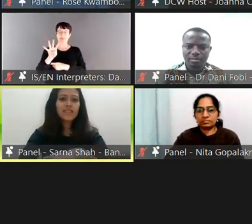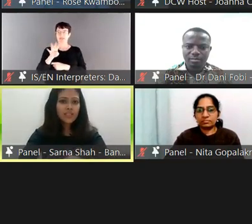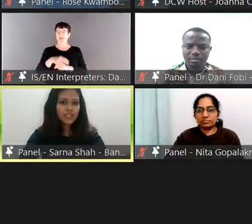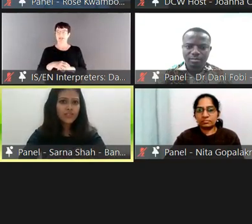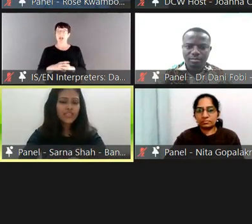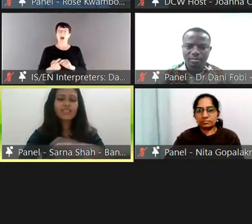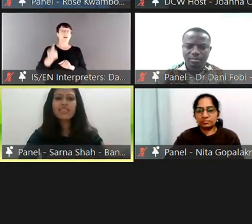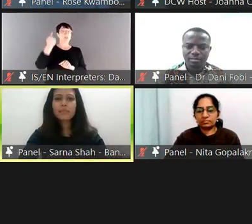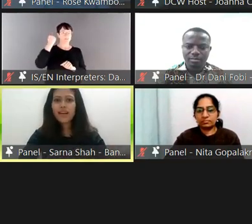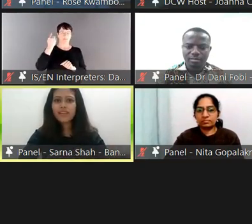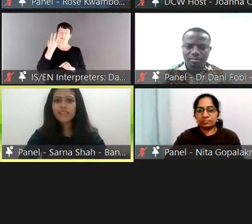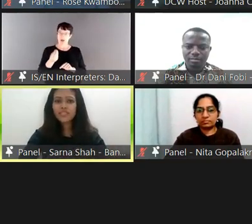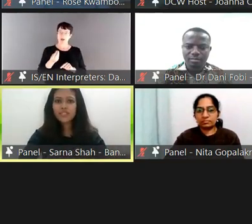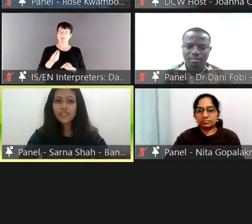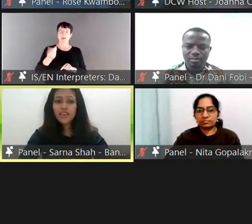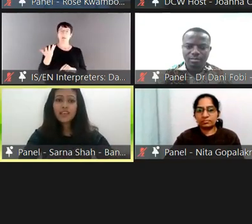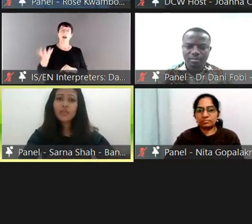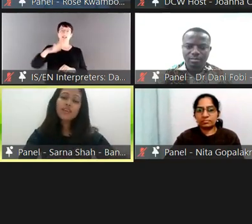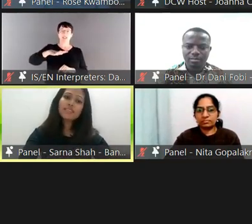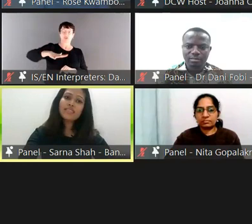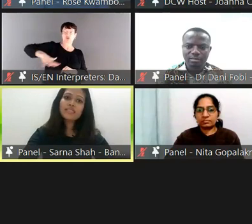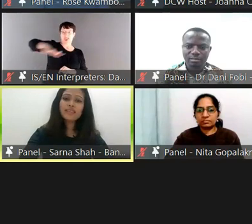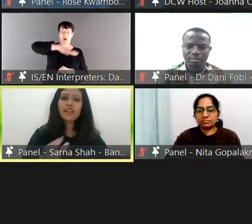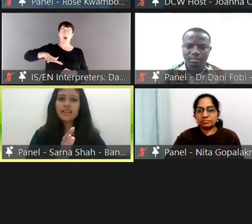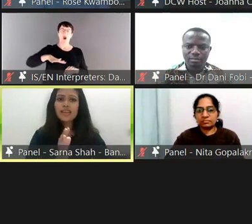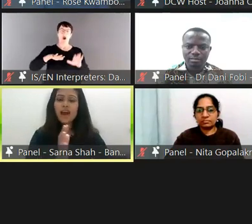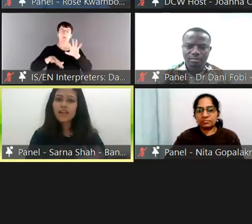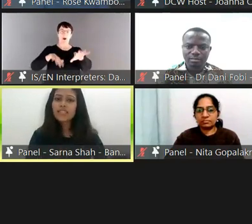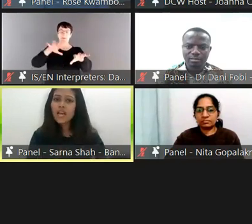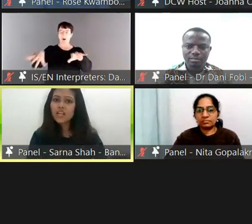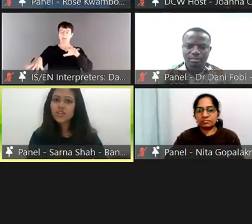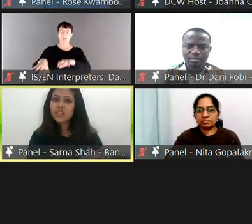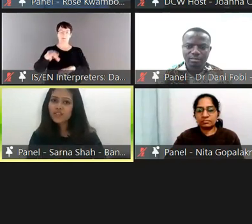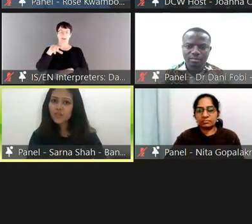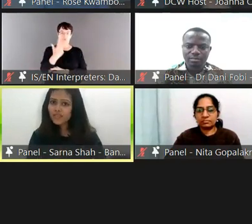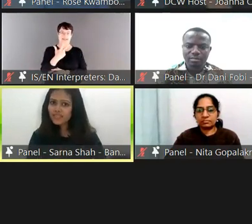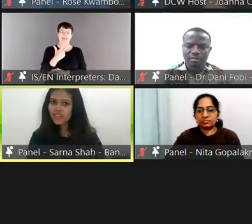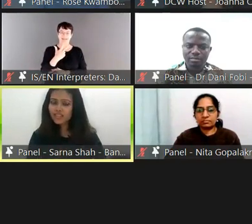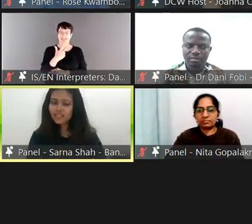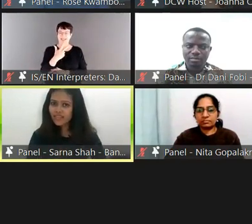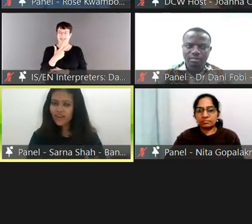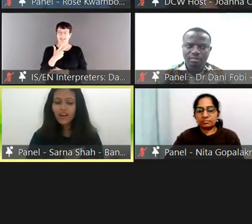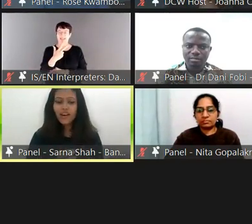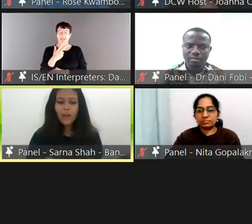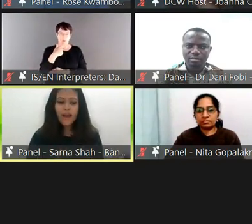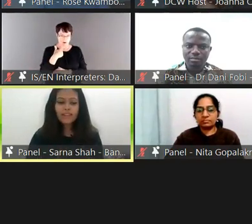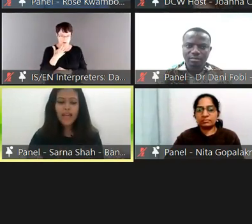different districts in Bangladesh. You know, each city center is the early childhood development